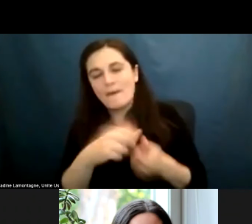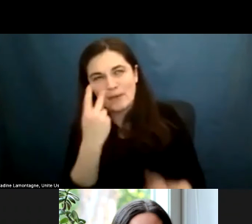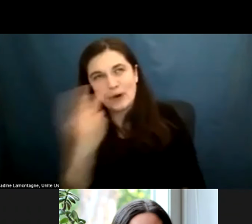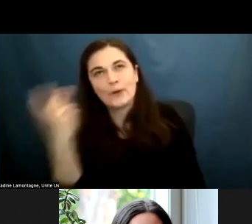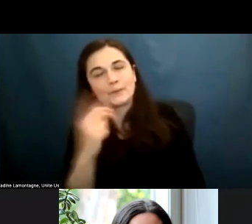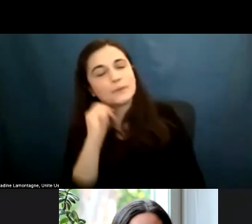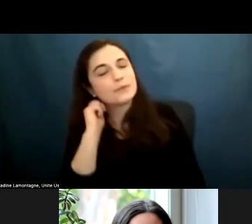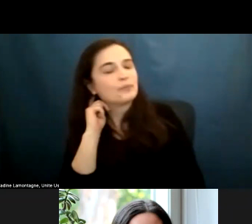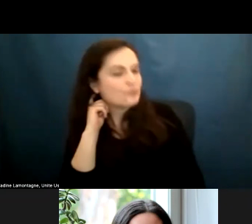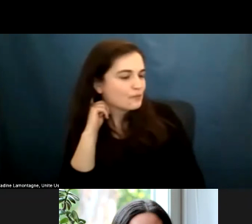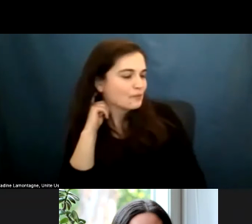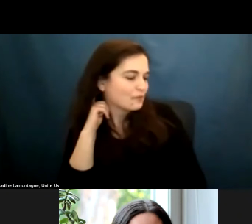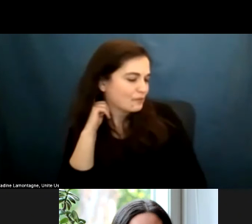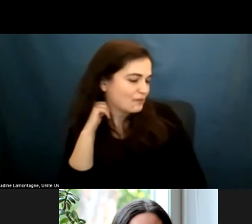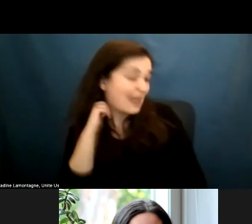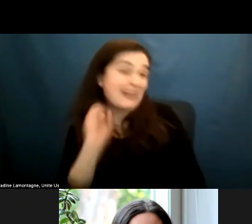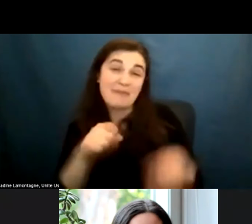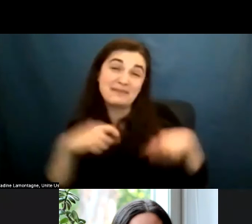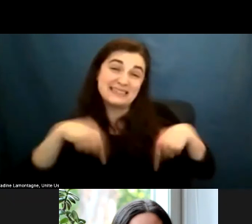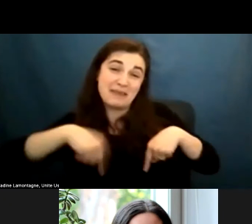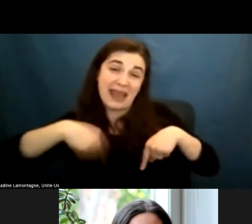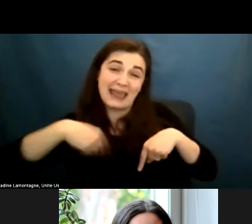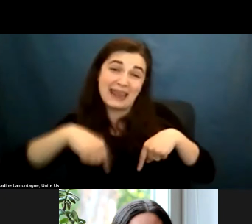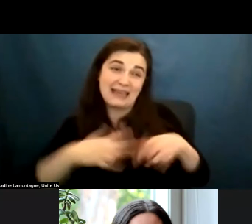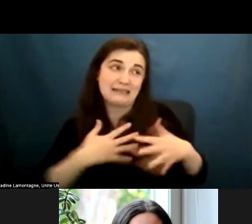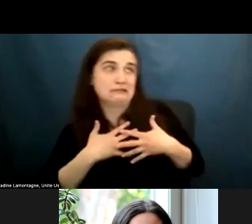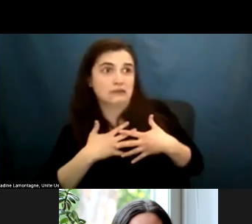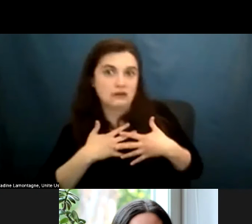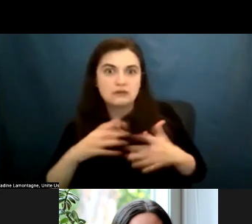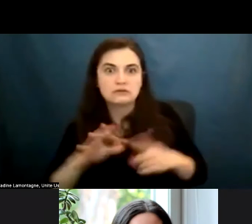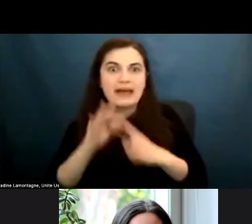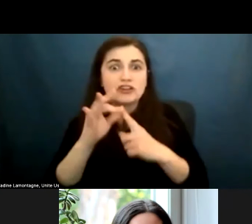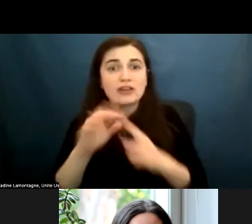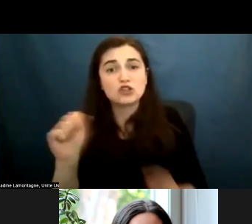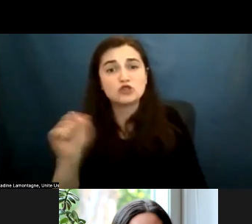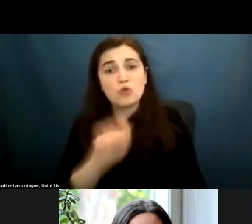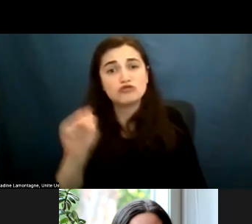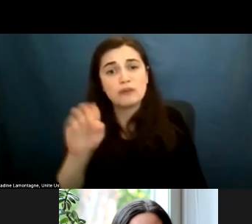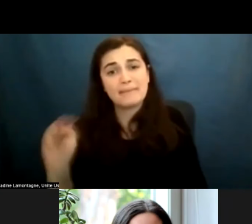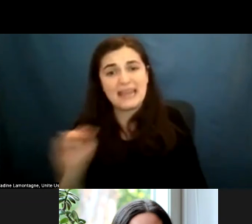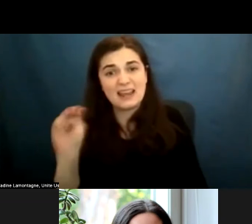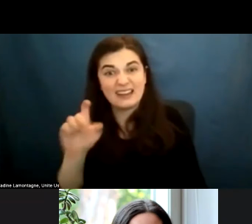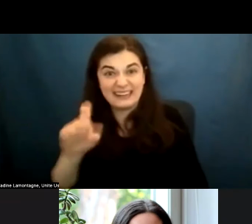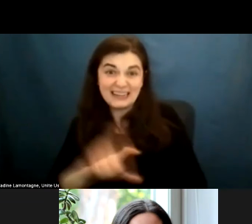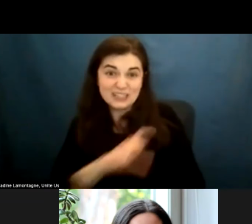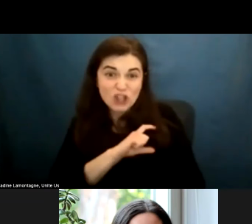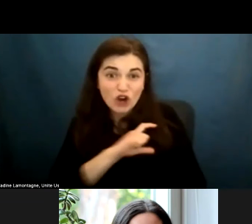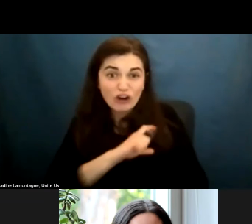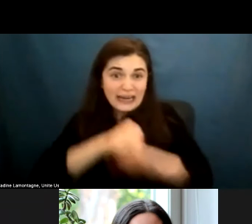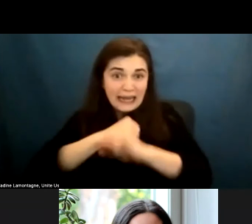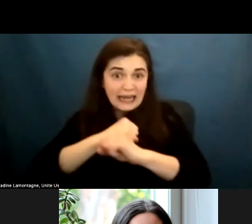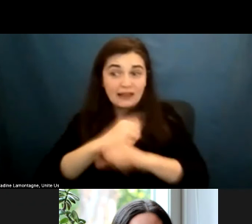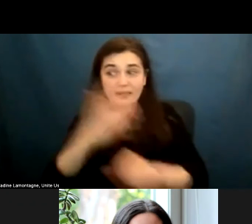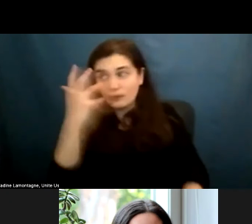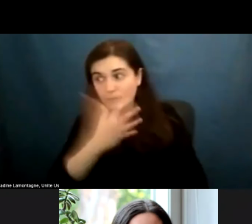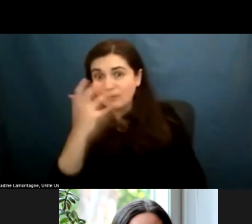can be intimidating, especially on social media. I mean, you talked about needing security. Like there is an